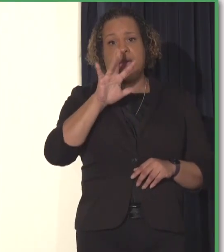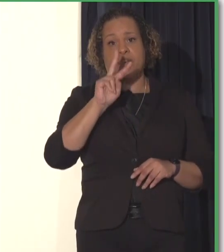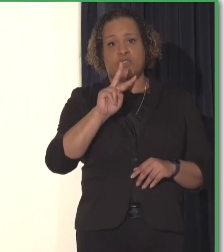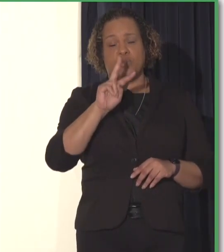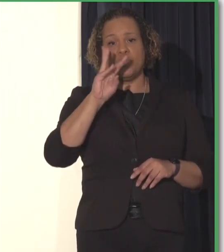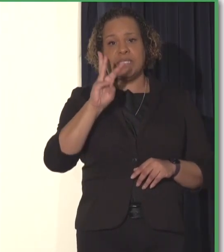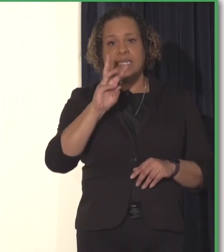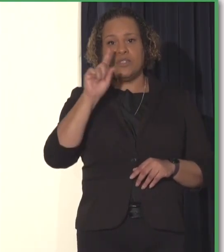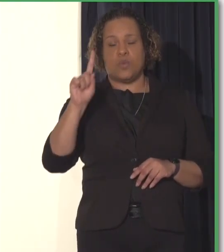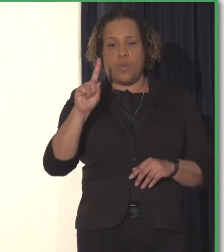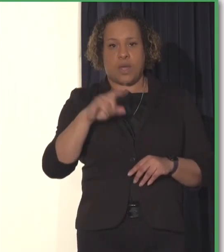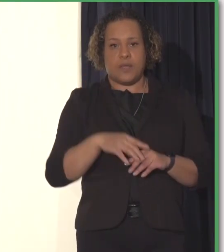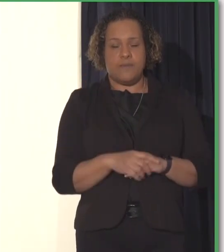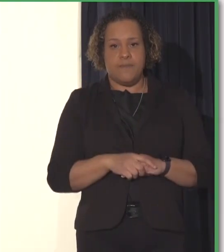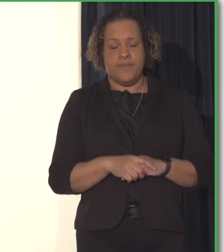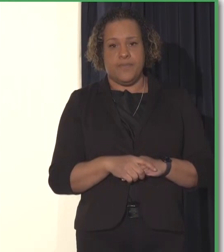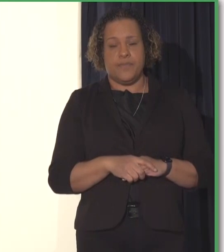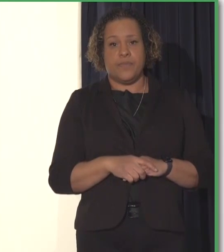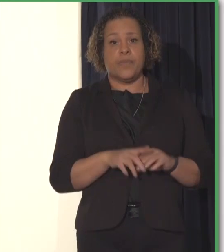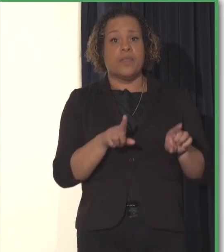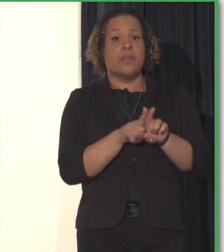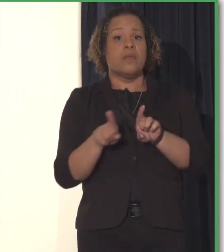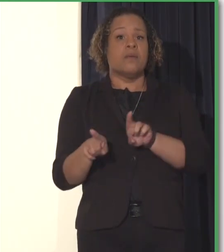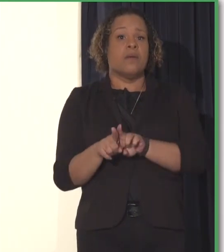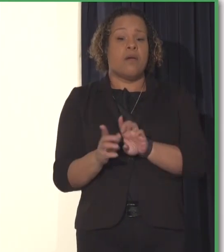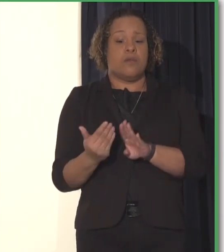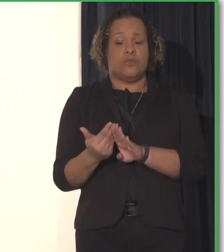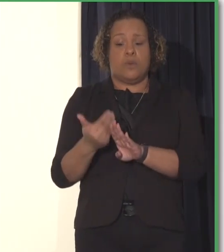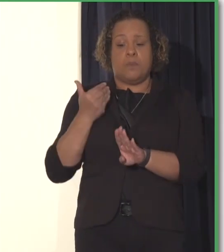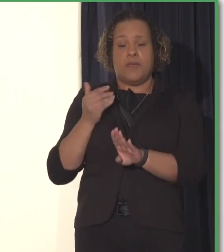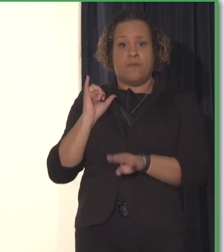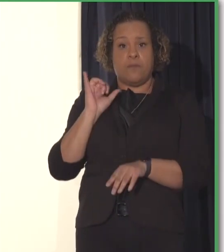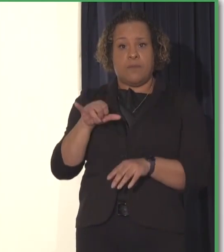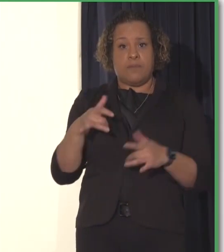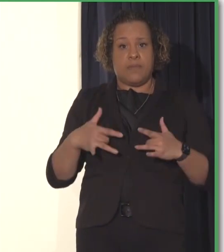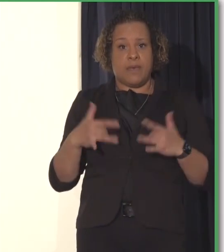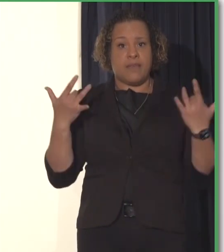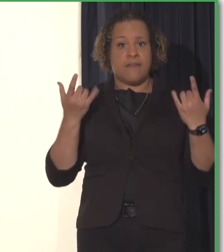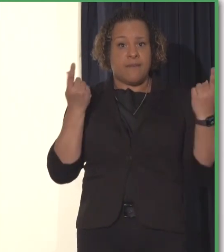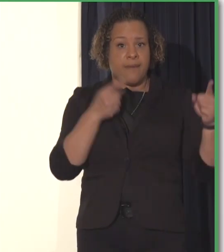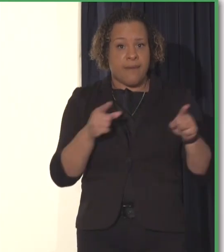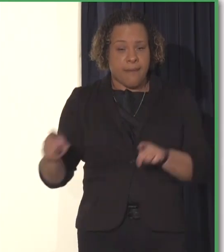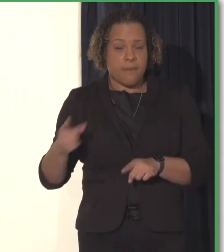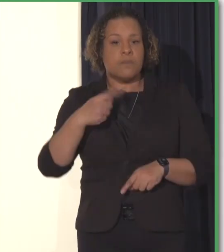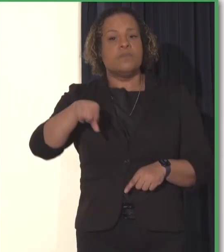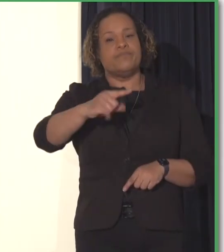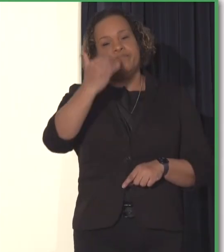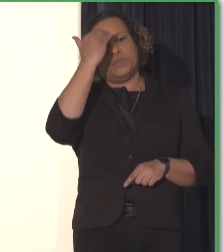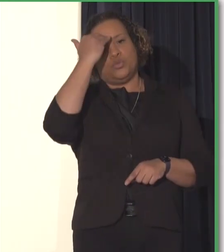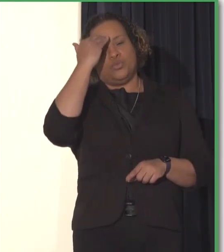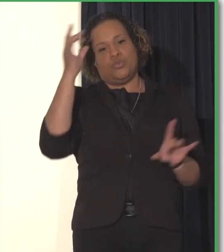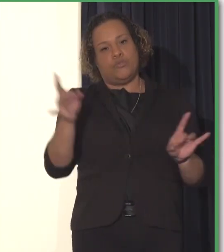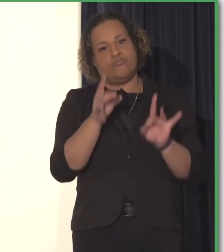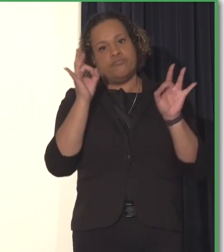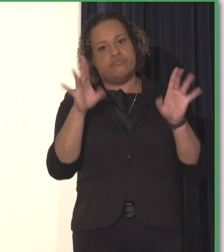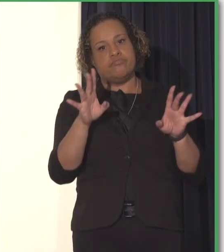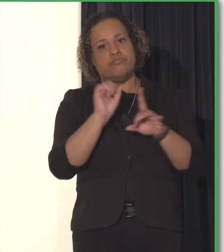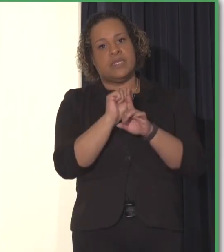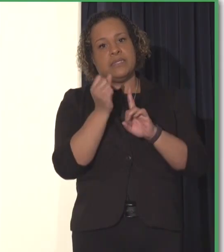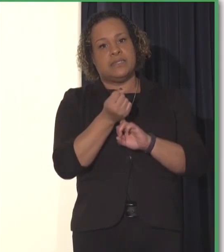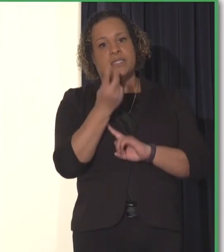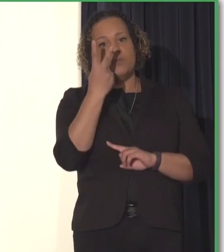313-774-5261. In addition to that, prior to that event happening, you all know we had the tragic event of two